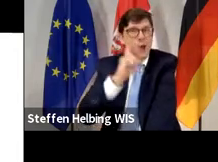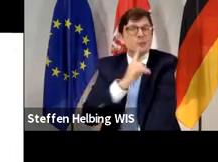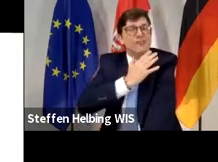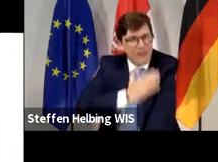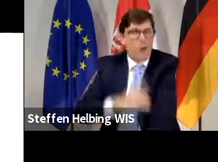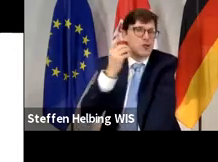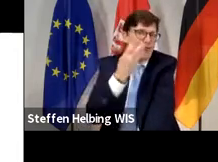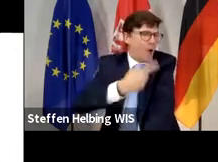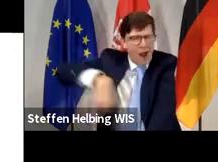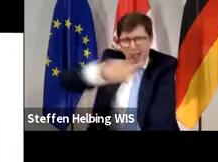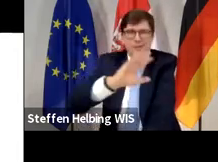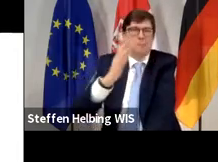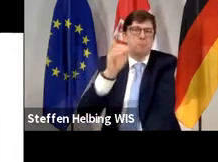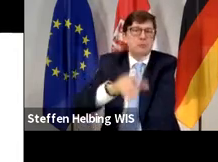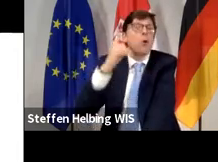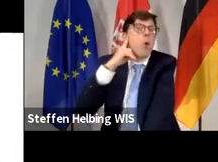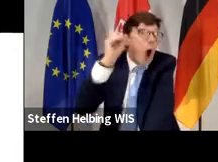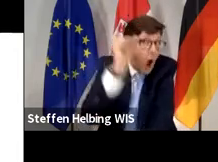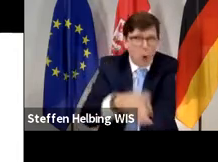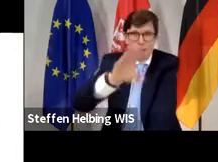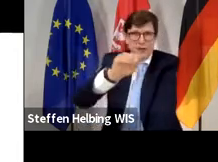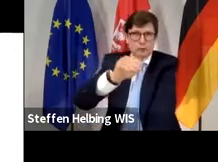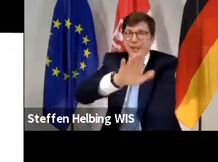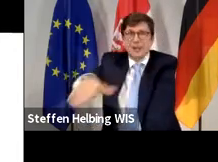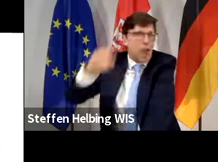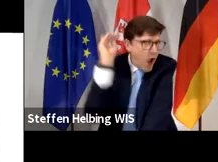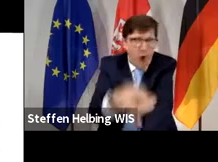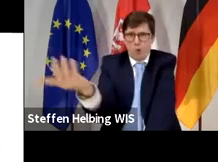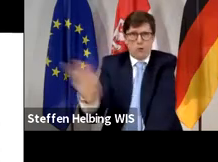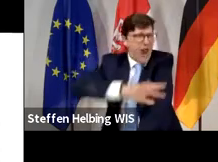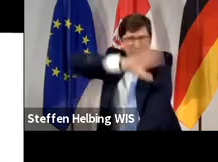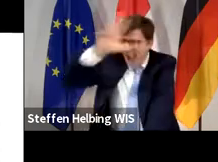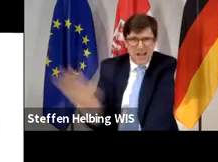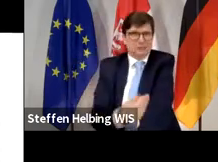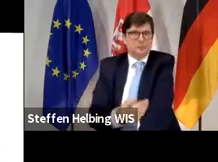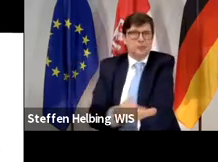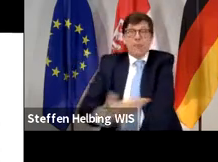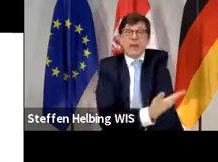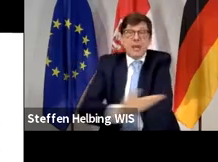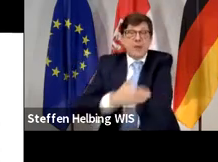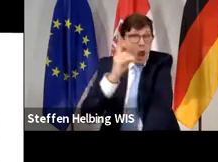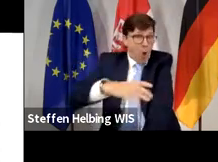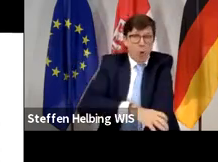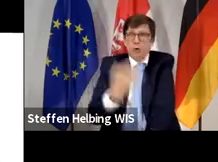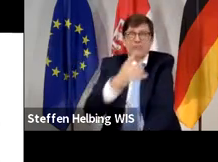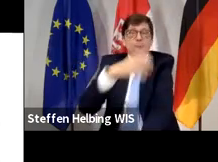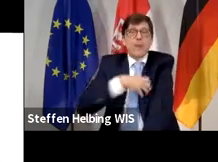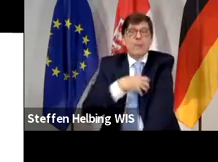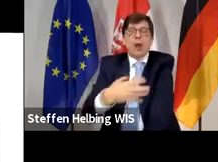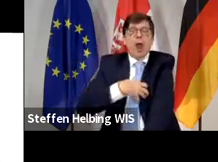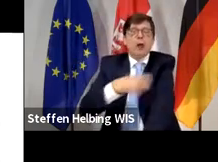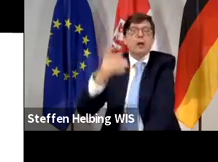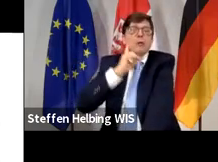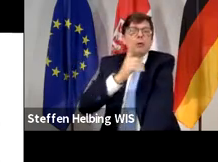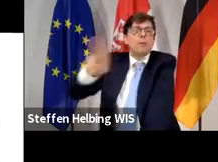die because of this. We want to help all people with disabilities, that they are empowered, that they have help. And also,